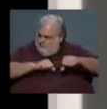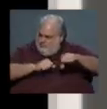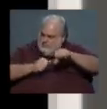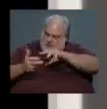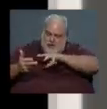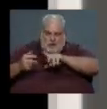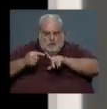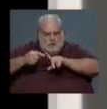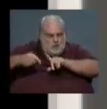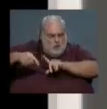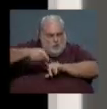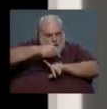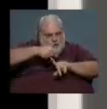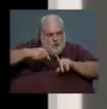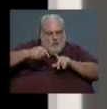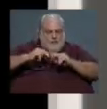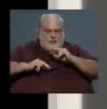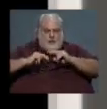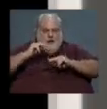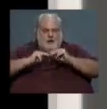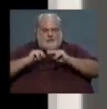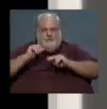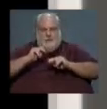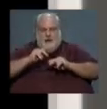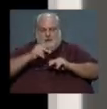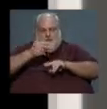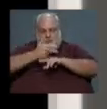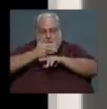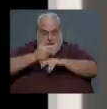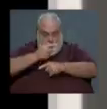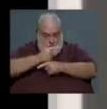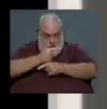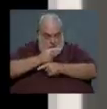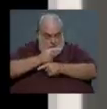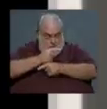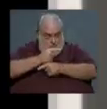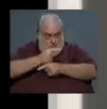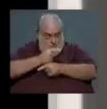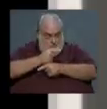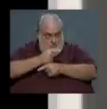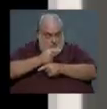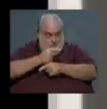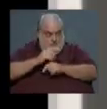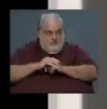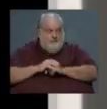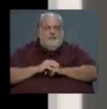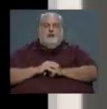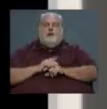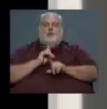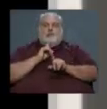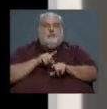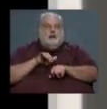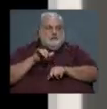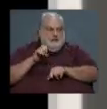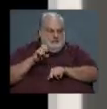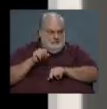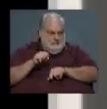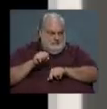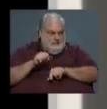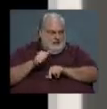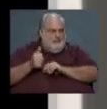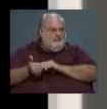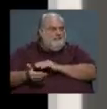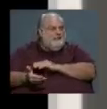you circle around through the buildings, and you go back to where the parking is. You're showing us your traffic pattern. Correct. When I was looking at it this